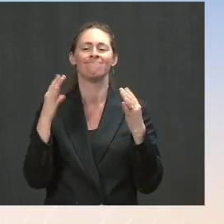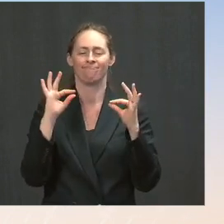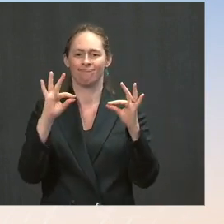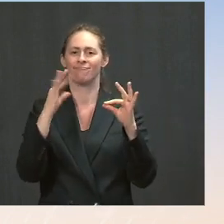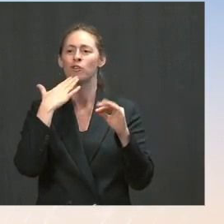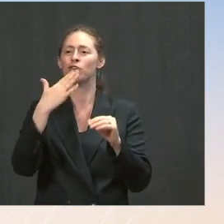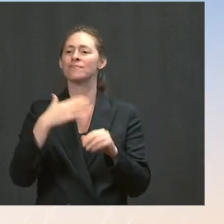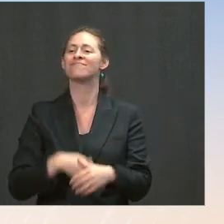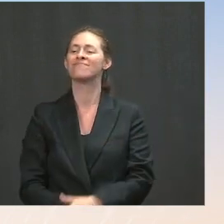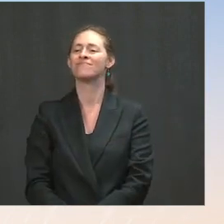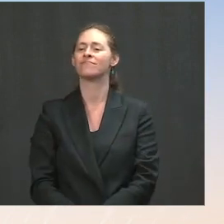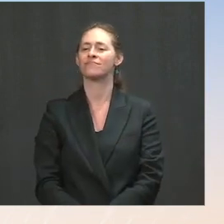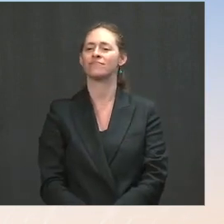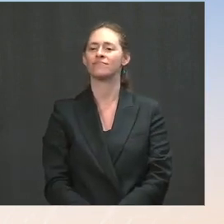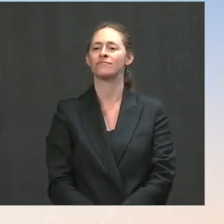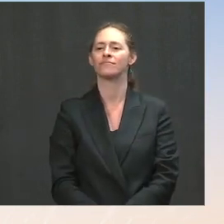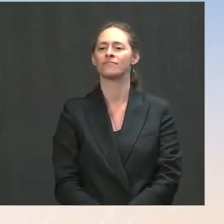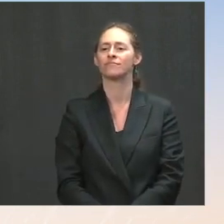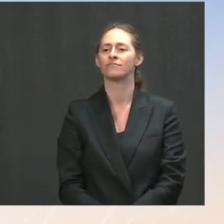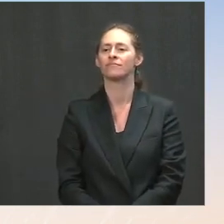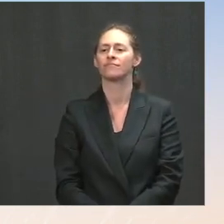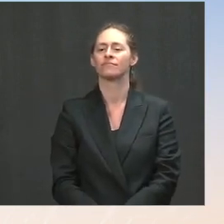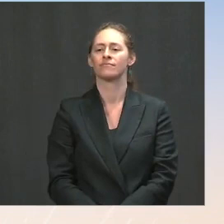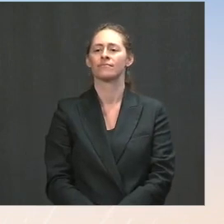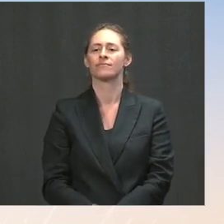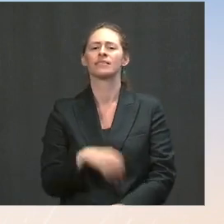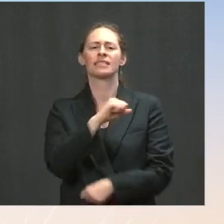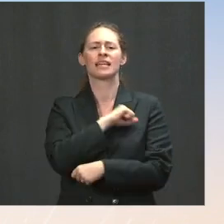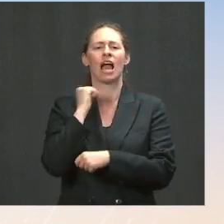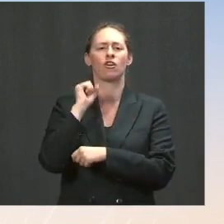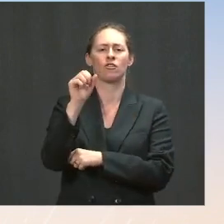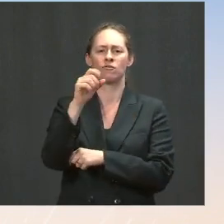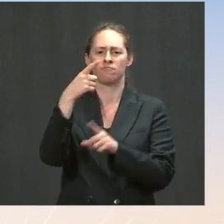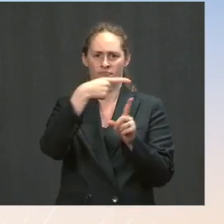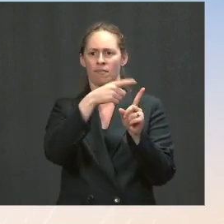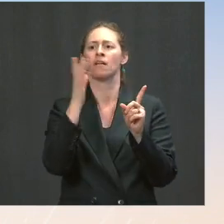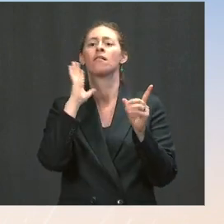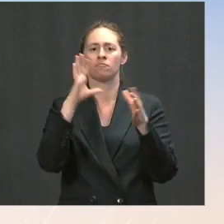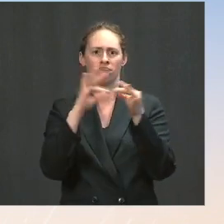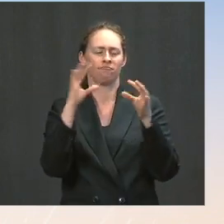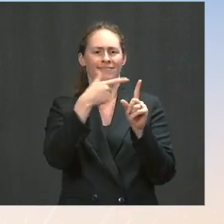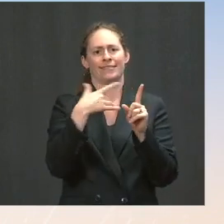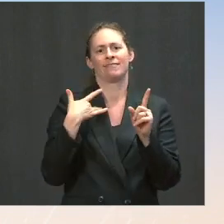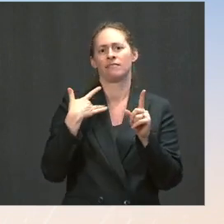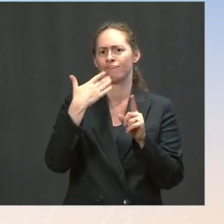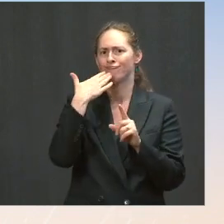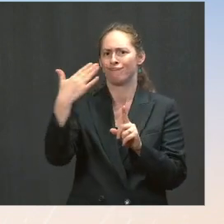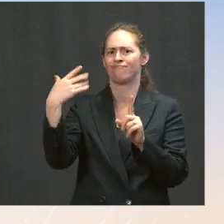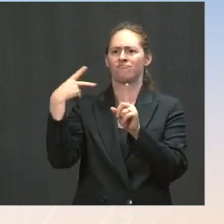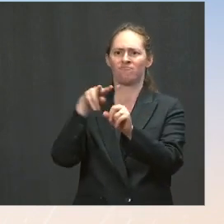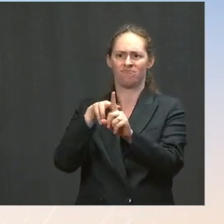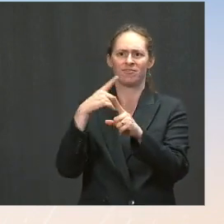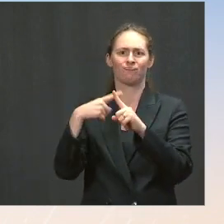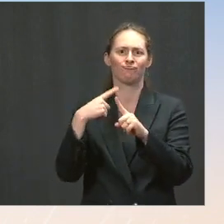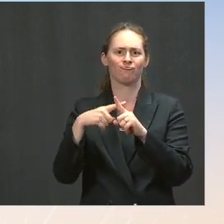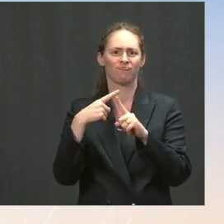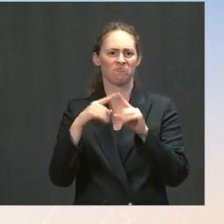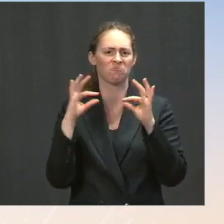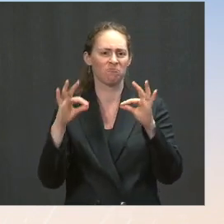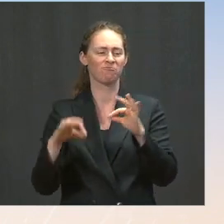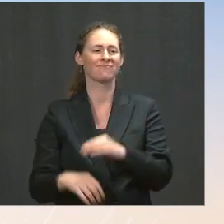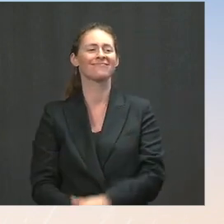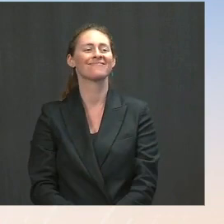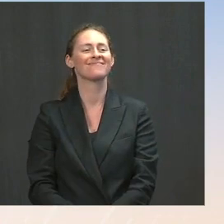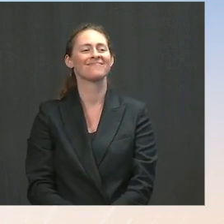team remains hard at work, as do a number of the supporters on the Hill. With that, go ahead, Alex. Thanks, Jen. I have a few questions on the